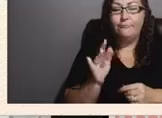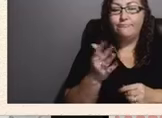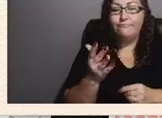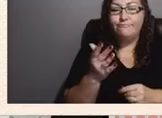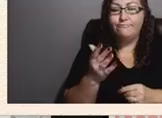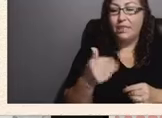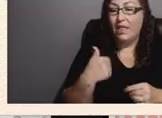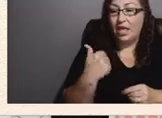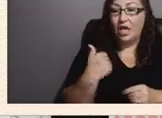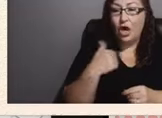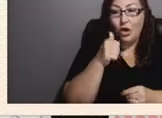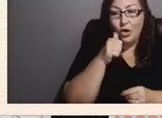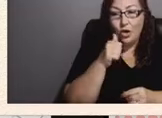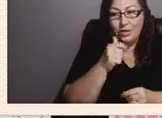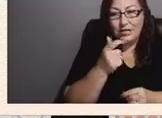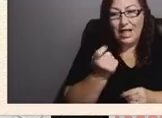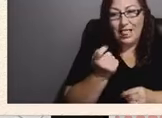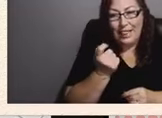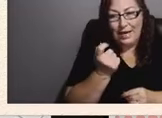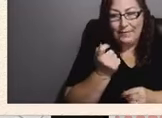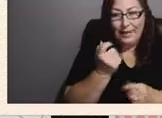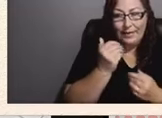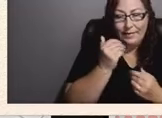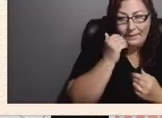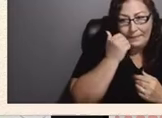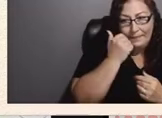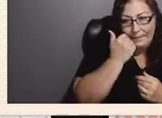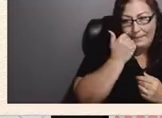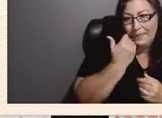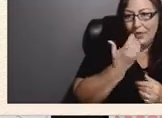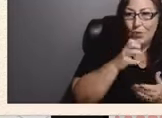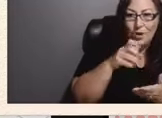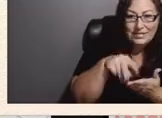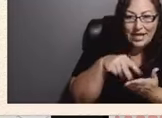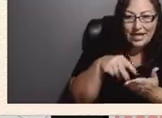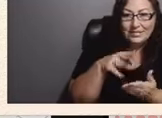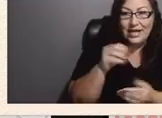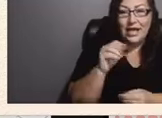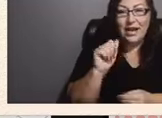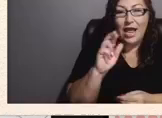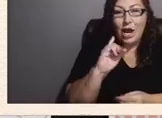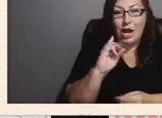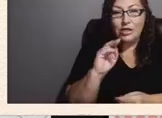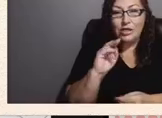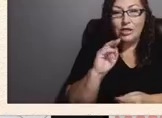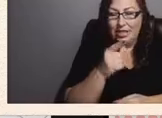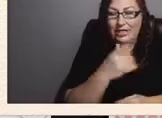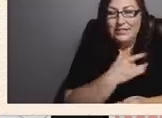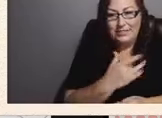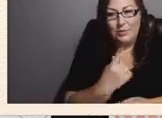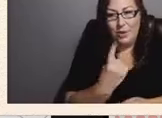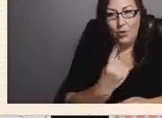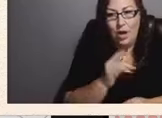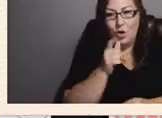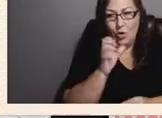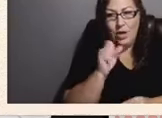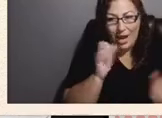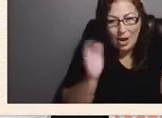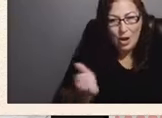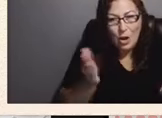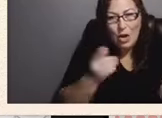young girls are a little bit hesitant to get out on the dance floor. I know Arizona is usually one that can encourage them to do